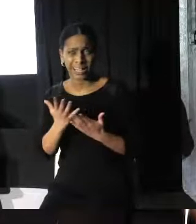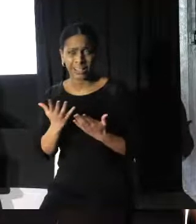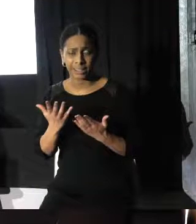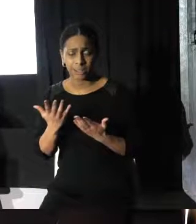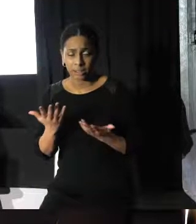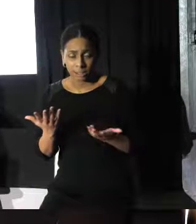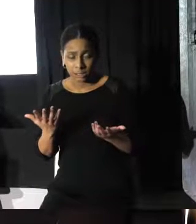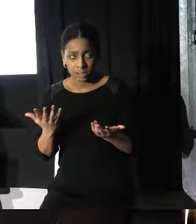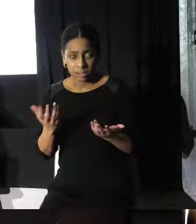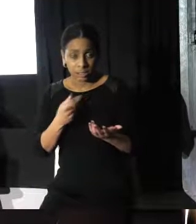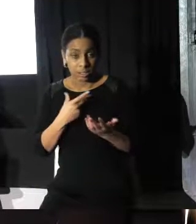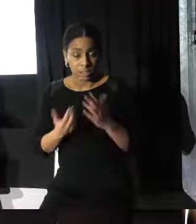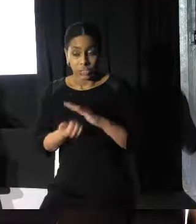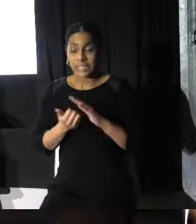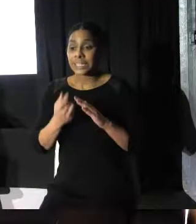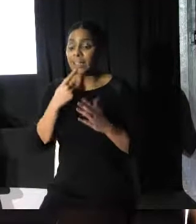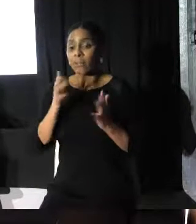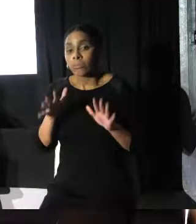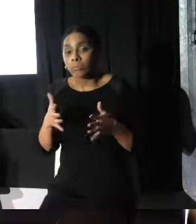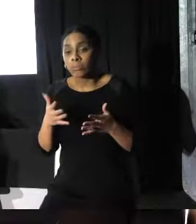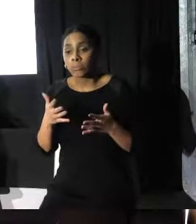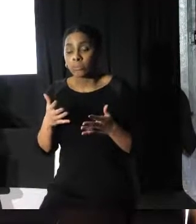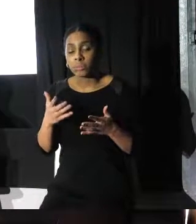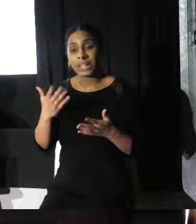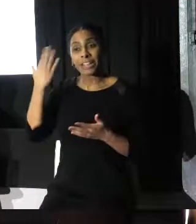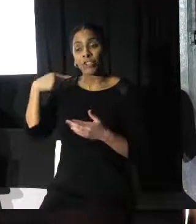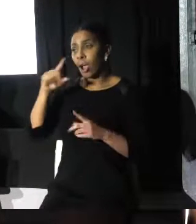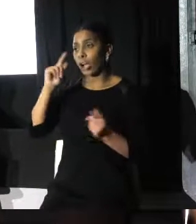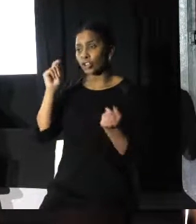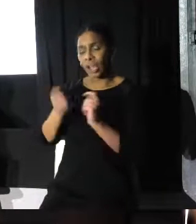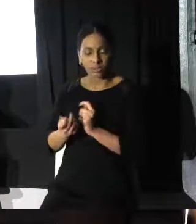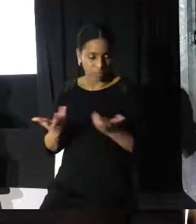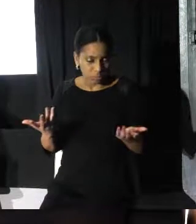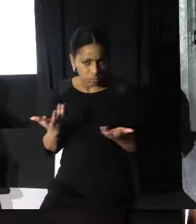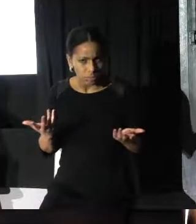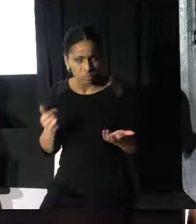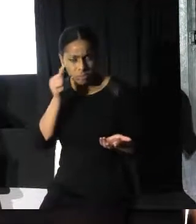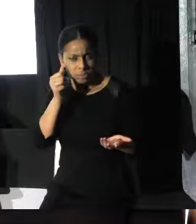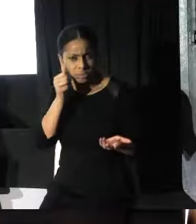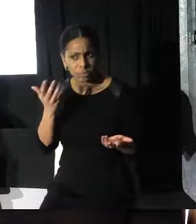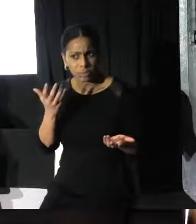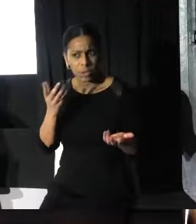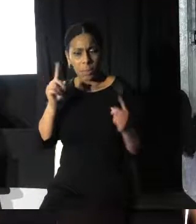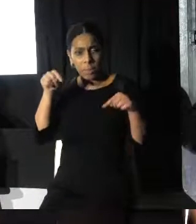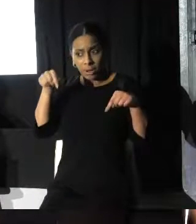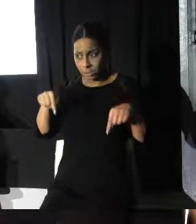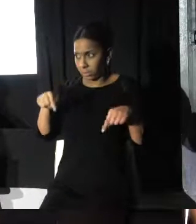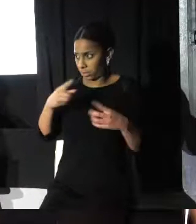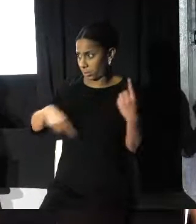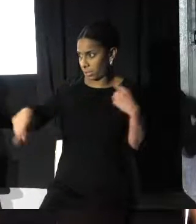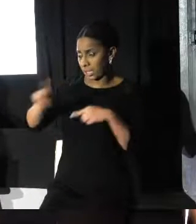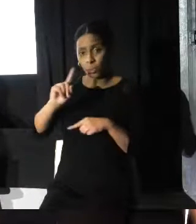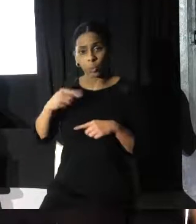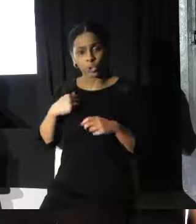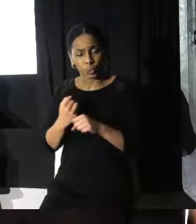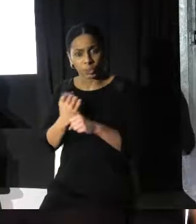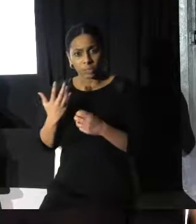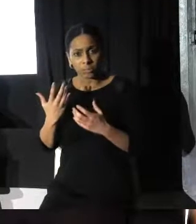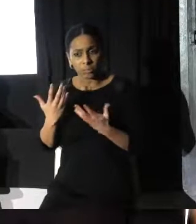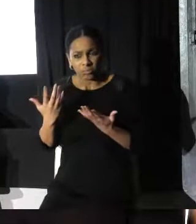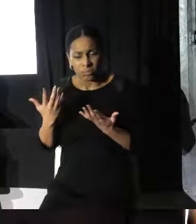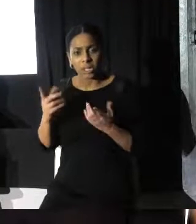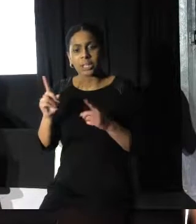told, don't rewrite history, when, of course, that's what historians do. It's a bit like saying